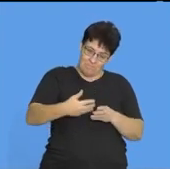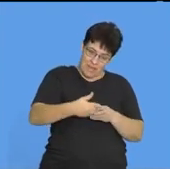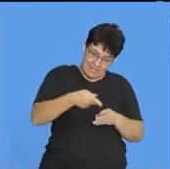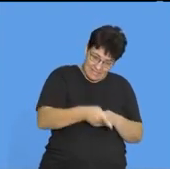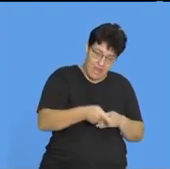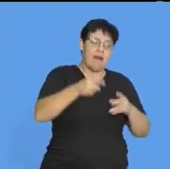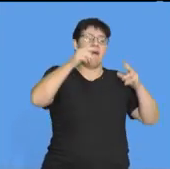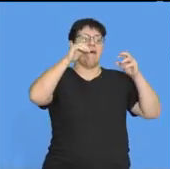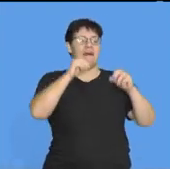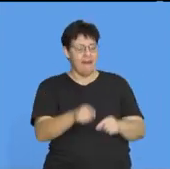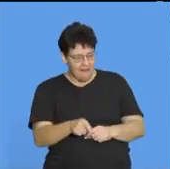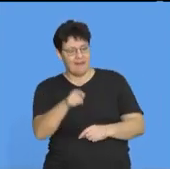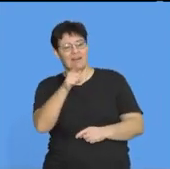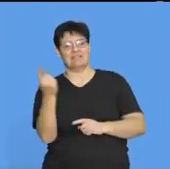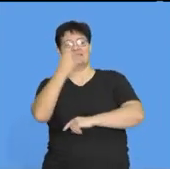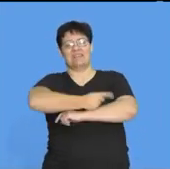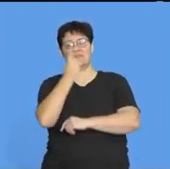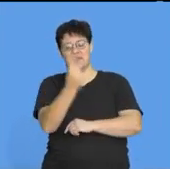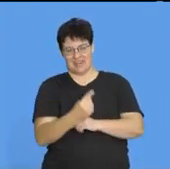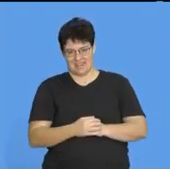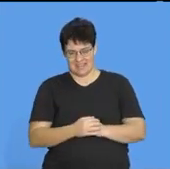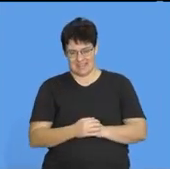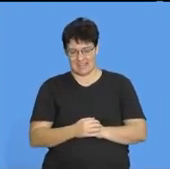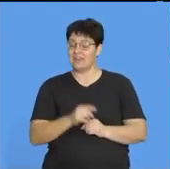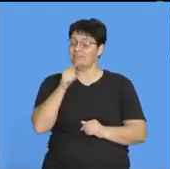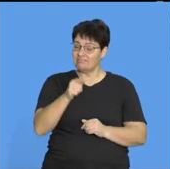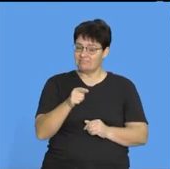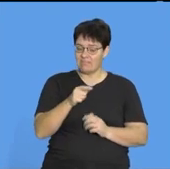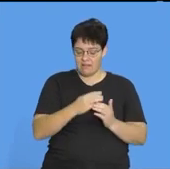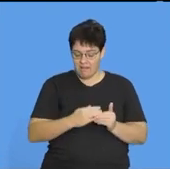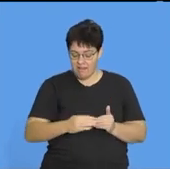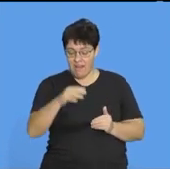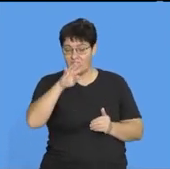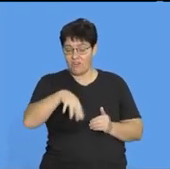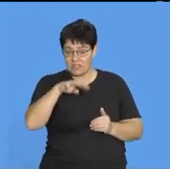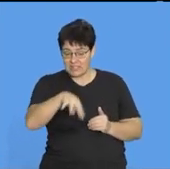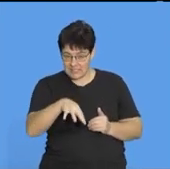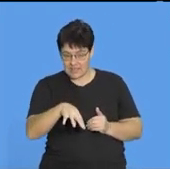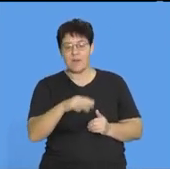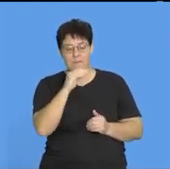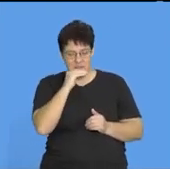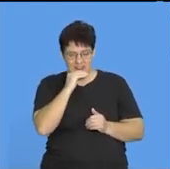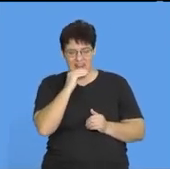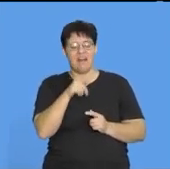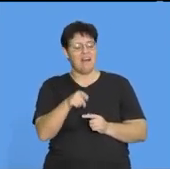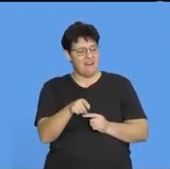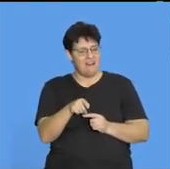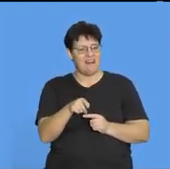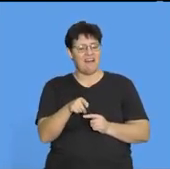1. So the 14th day after that would be seen as the day when ovulation is most likely to